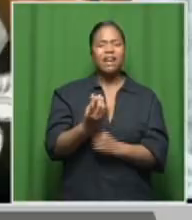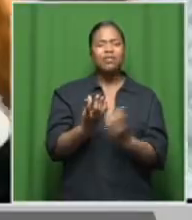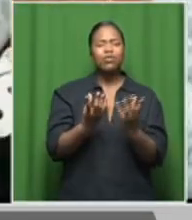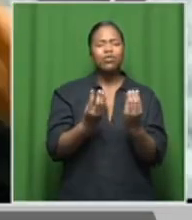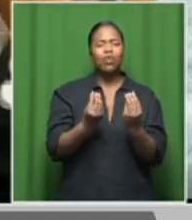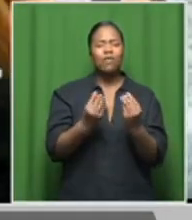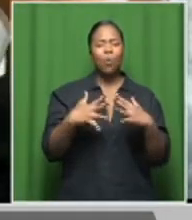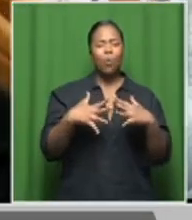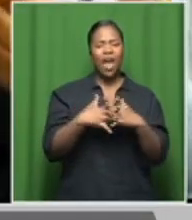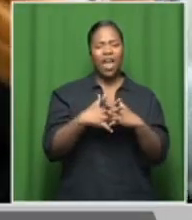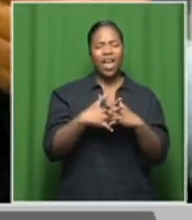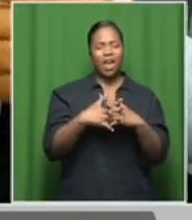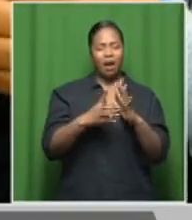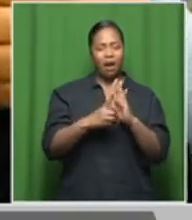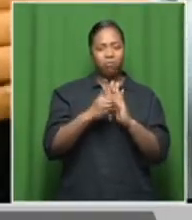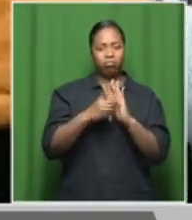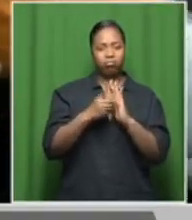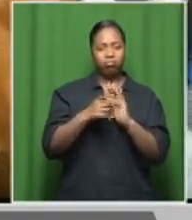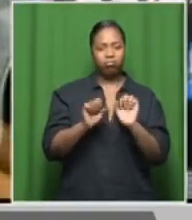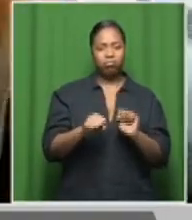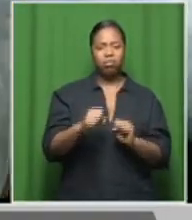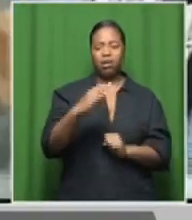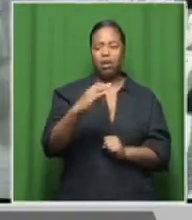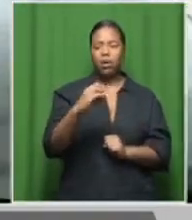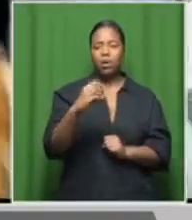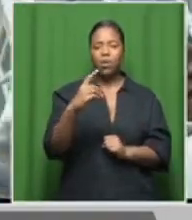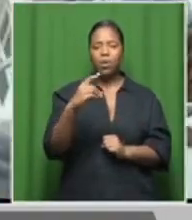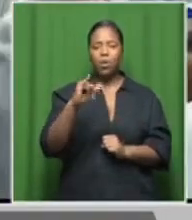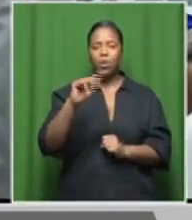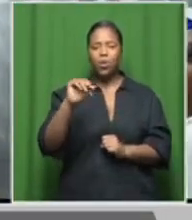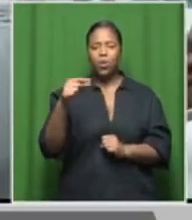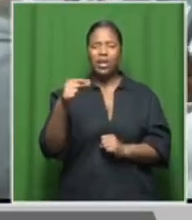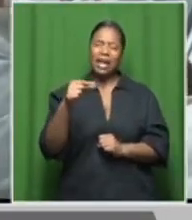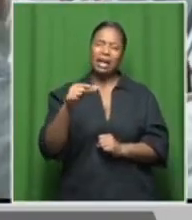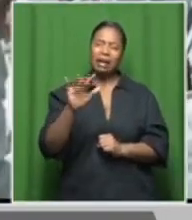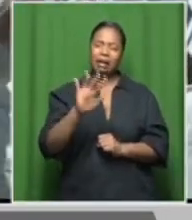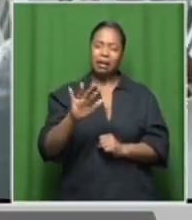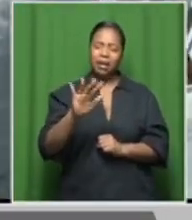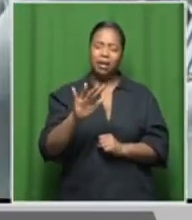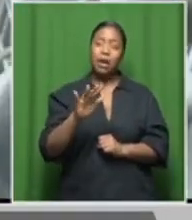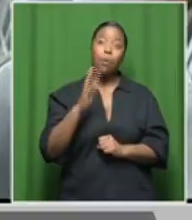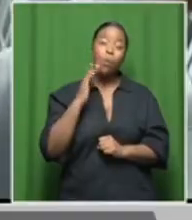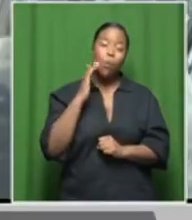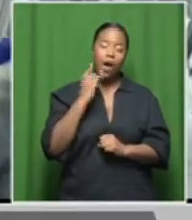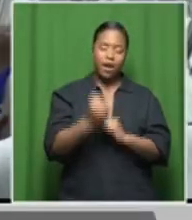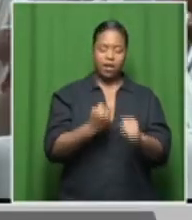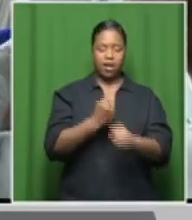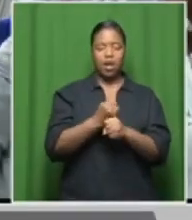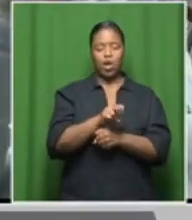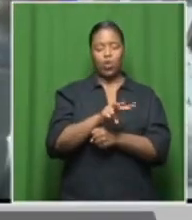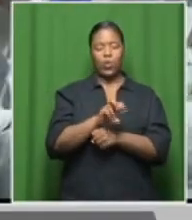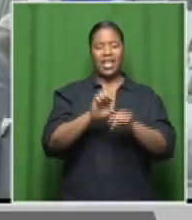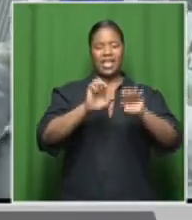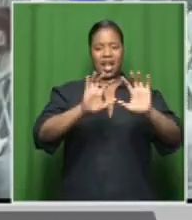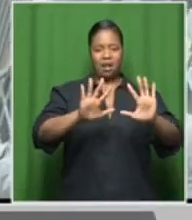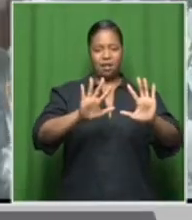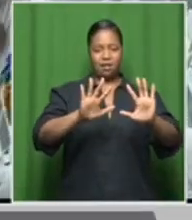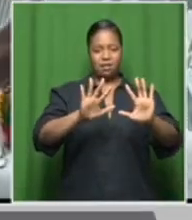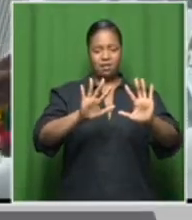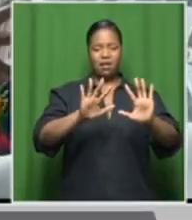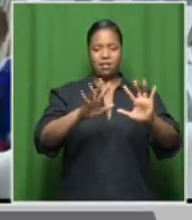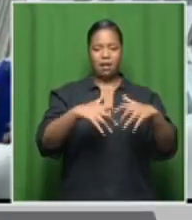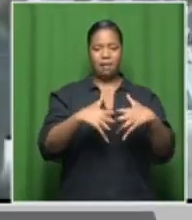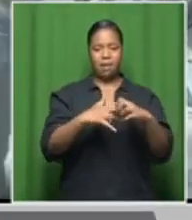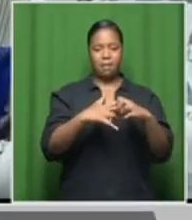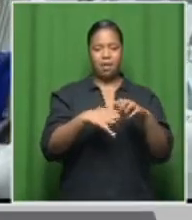that they can participate in the digital revolution around around 2010, right? Yeah. So now I then created